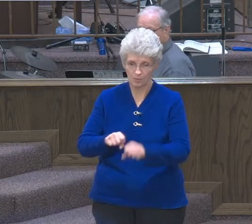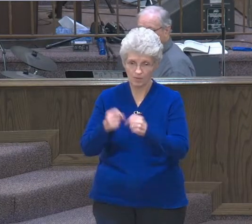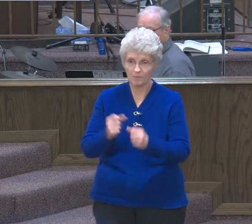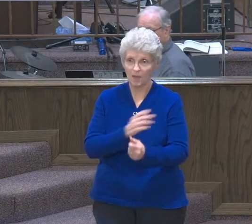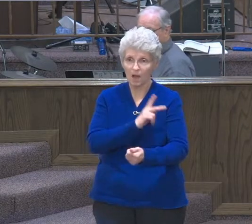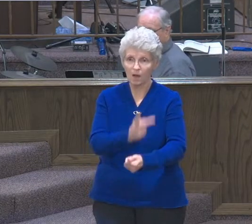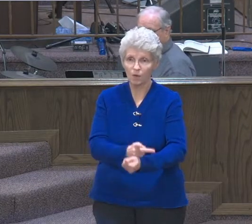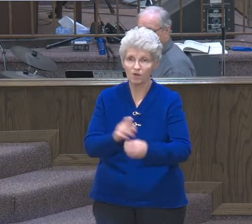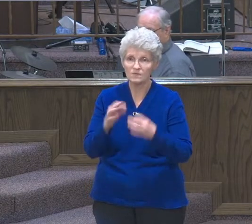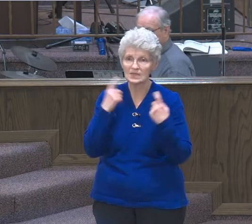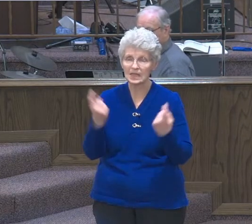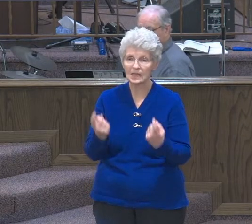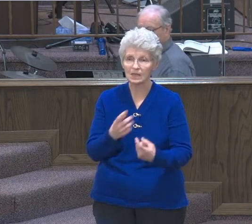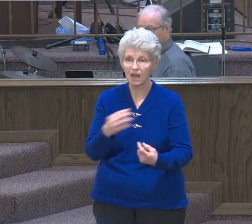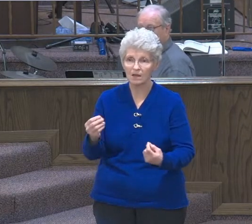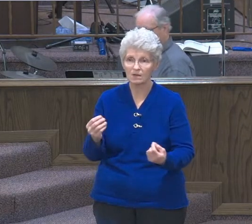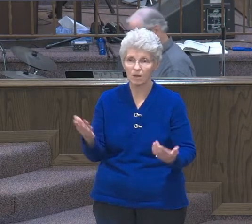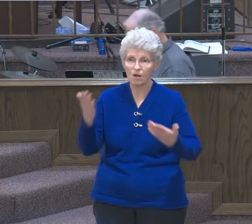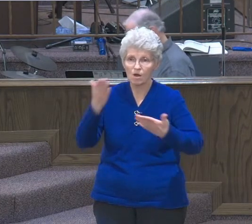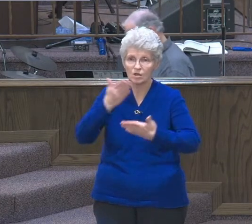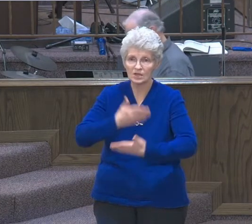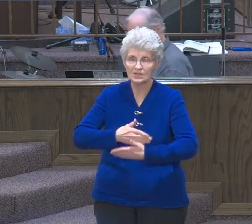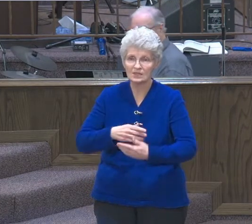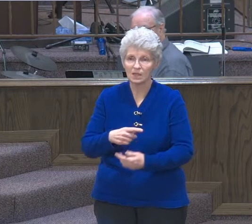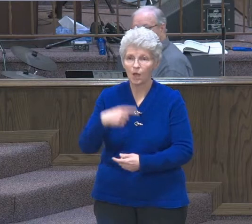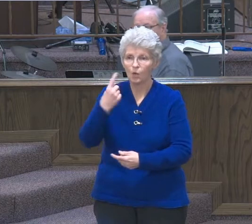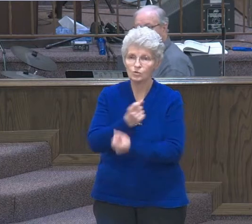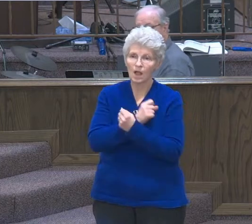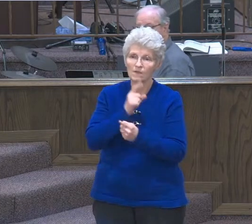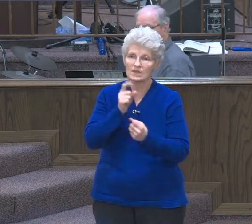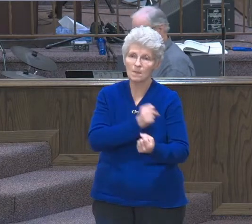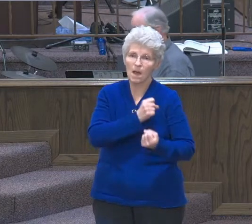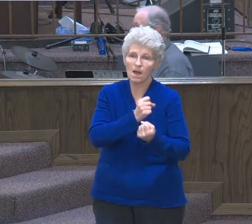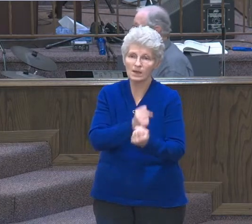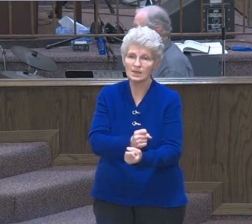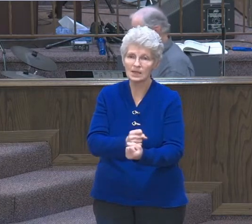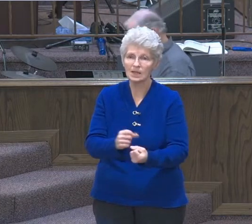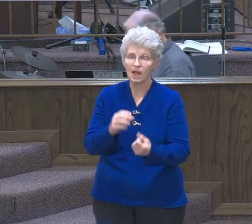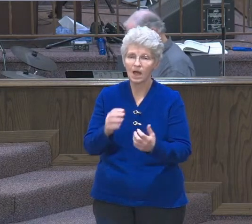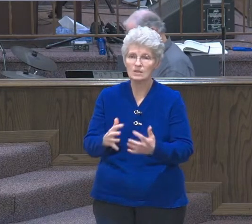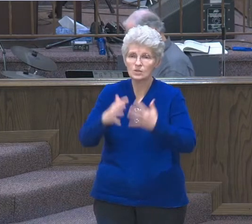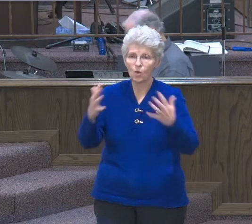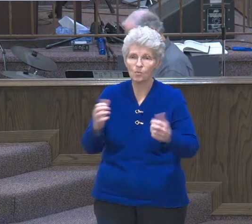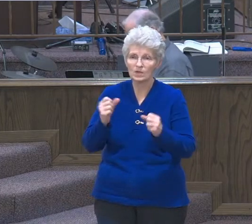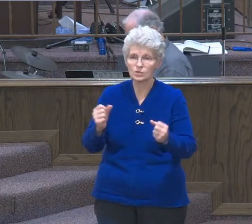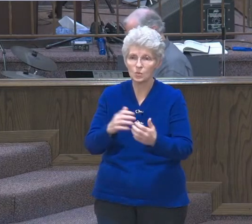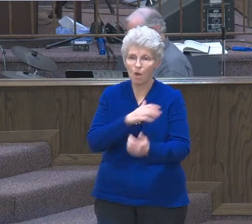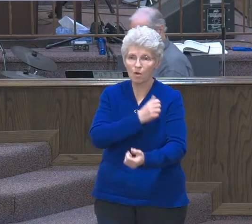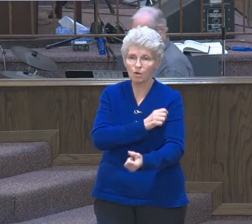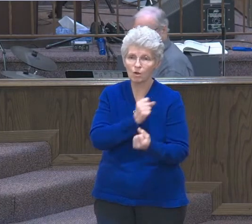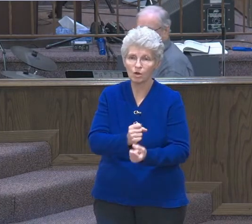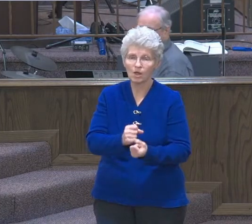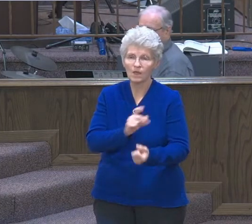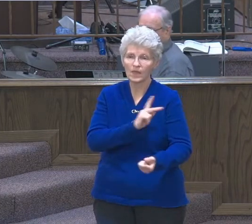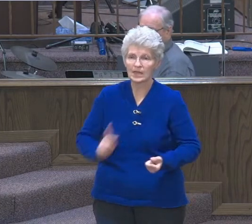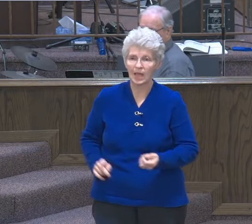Breaks the power of sin and darkness, whose love is mighty, so much